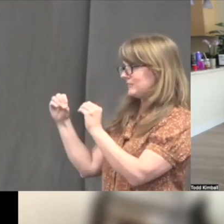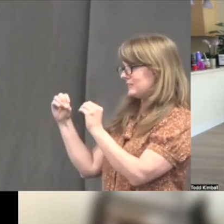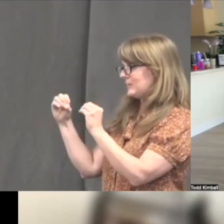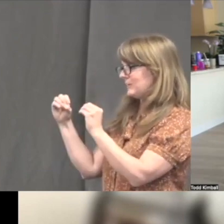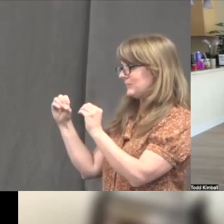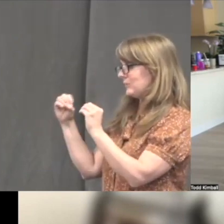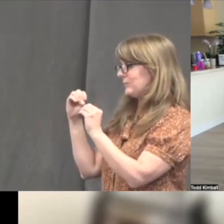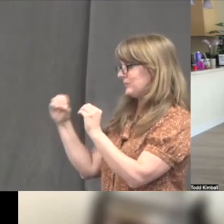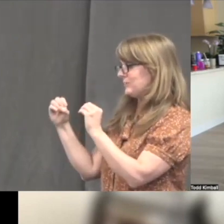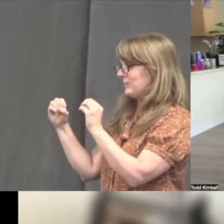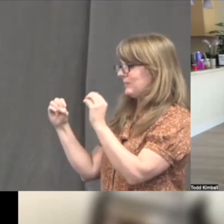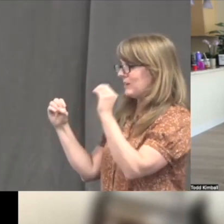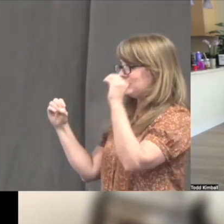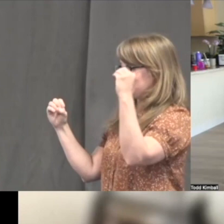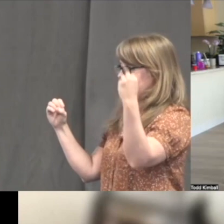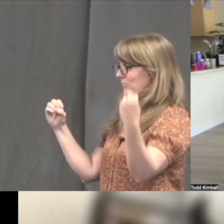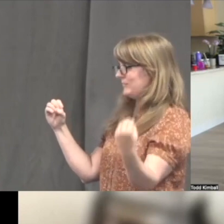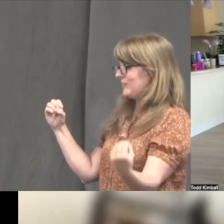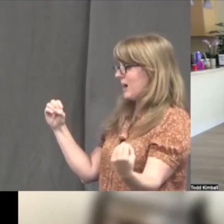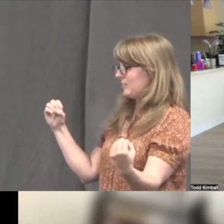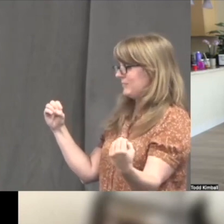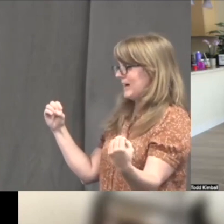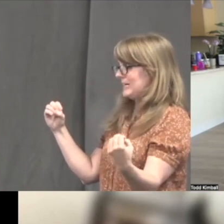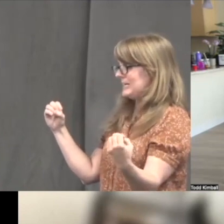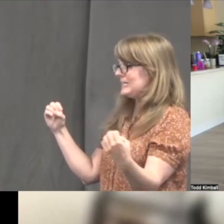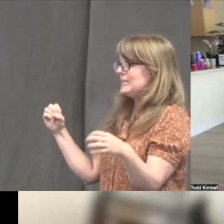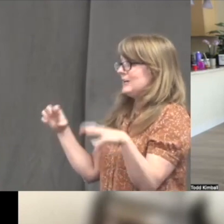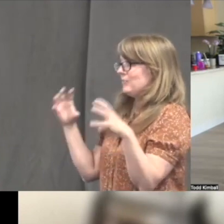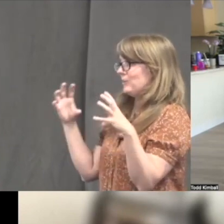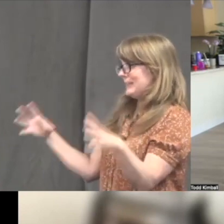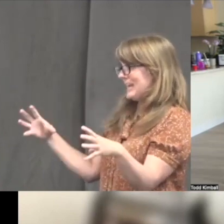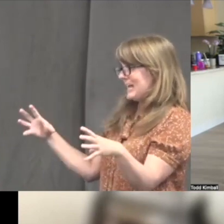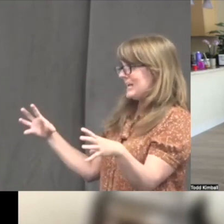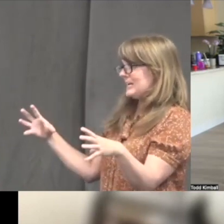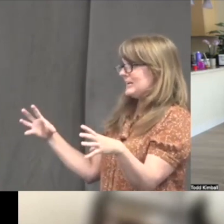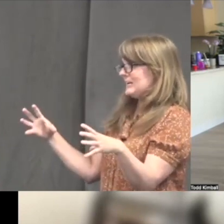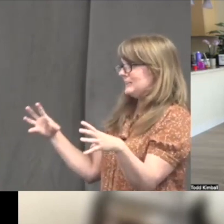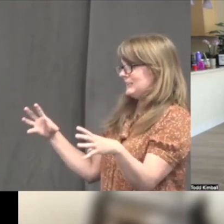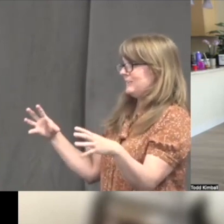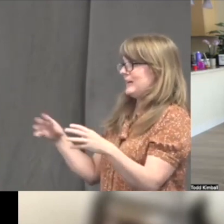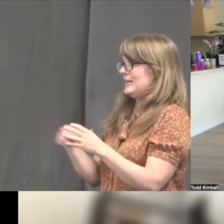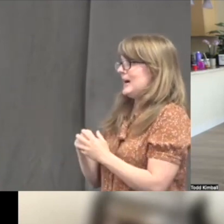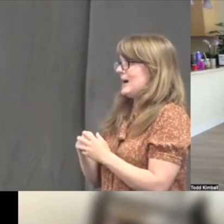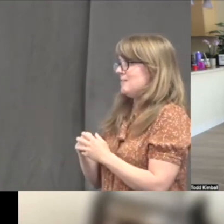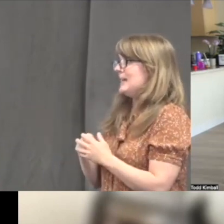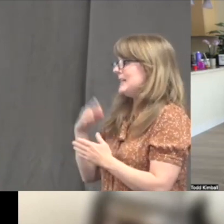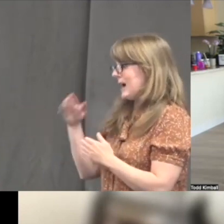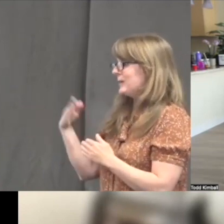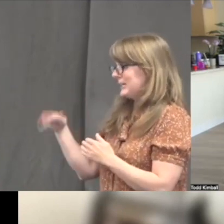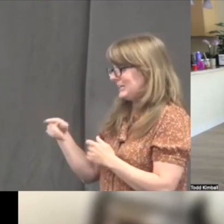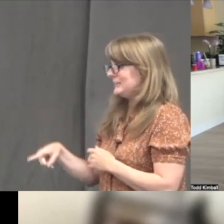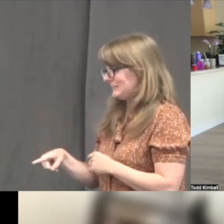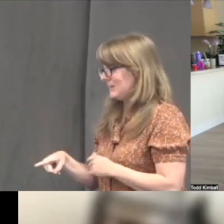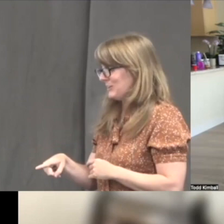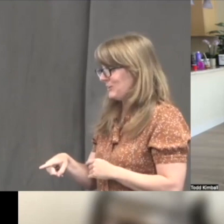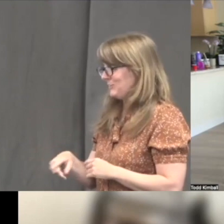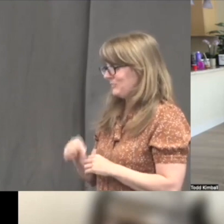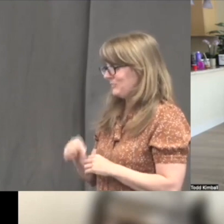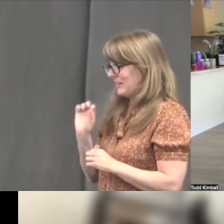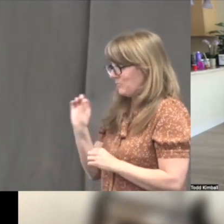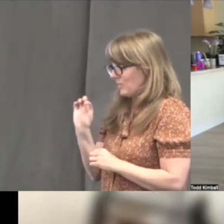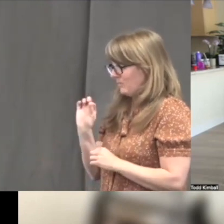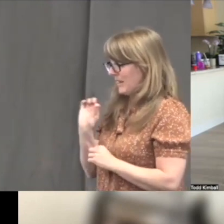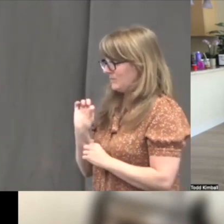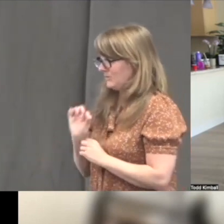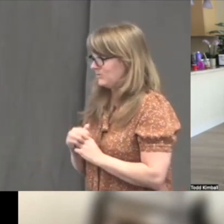versus experimental group of just the male-male competition and the ones not provided, were they different? And now we're getting into some of those